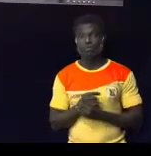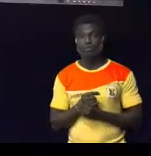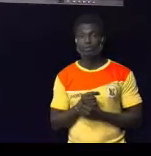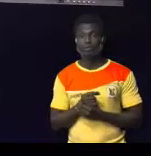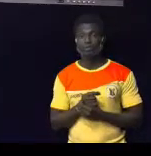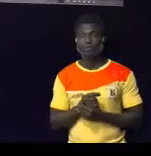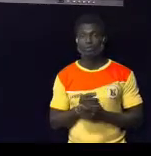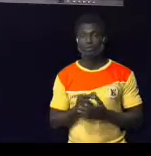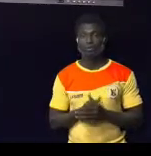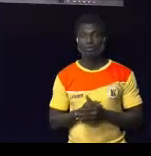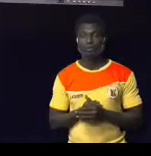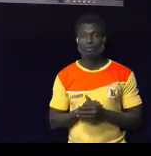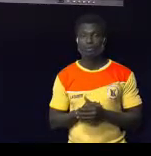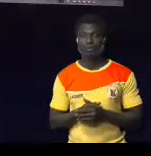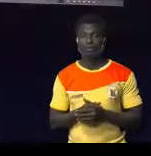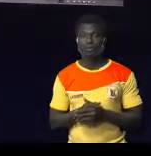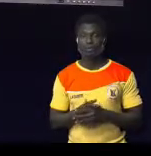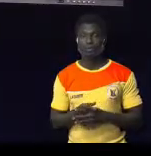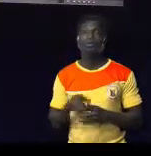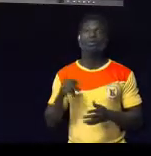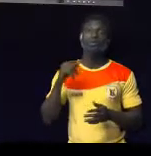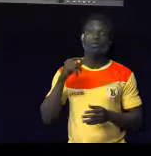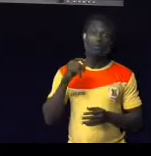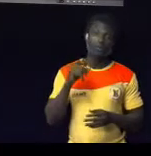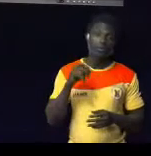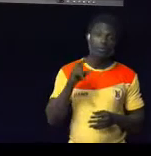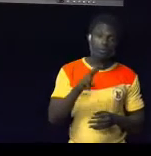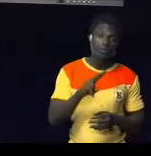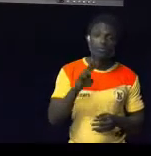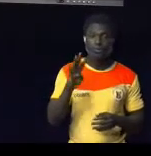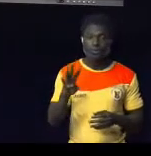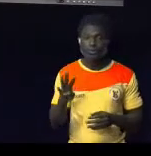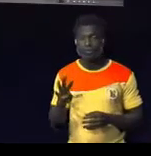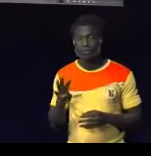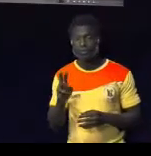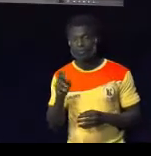880 naira. As you will see.